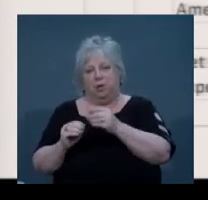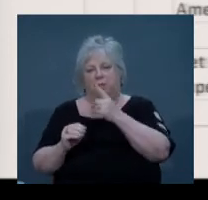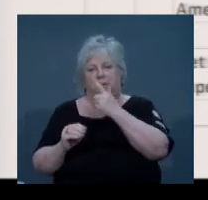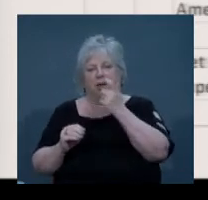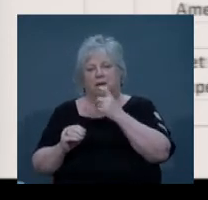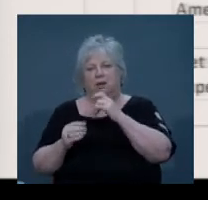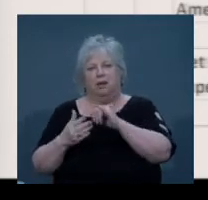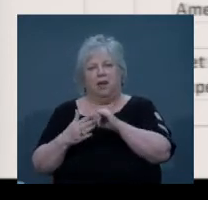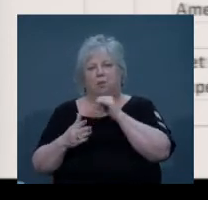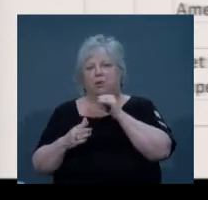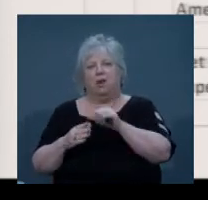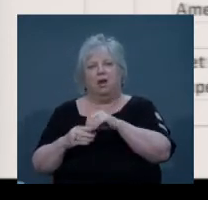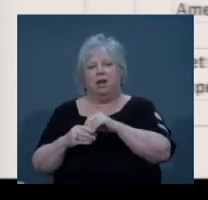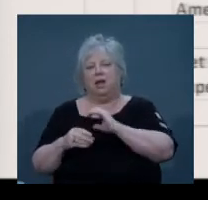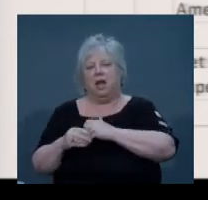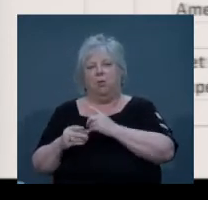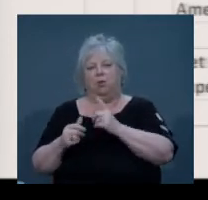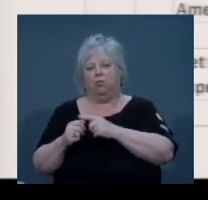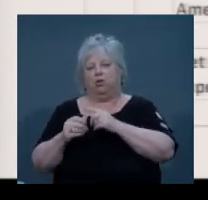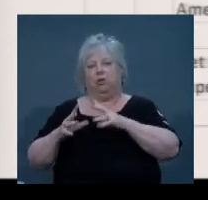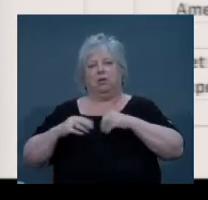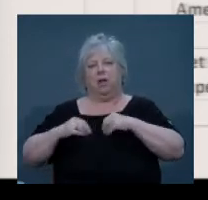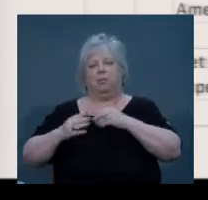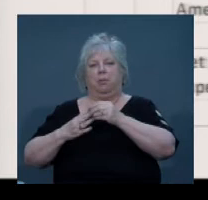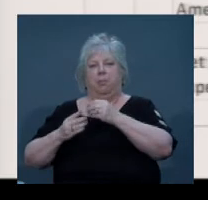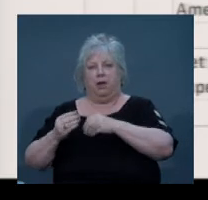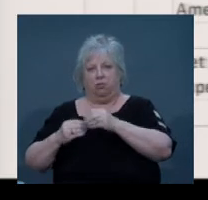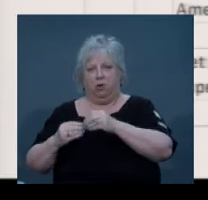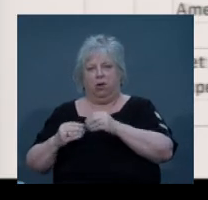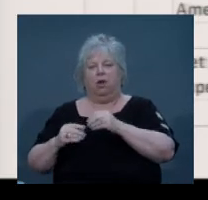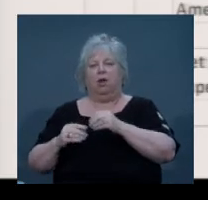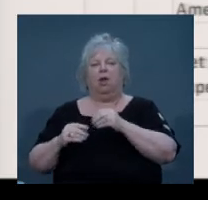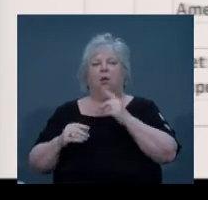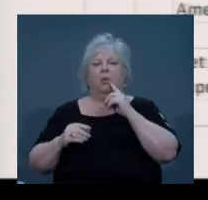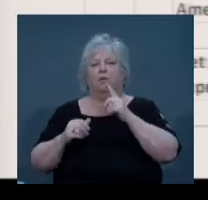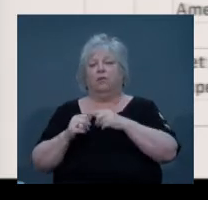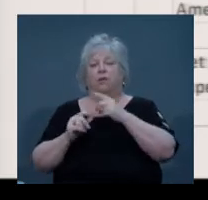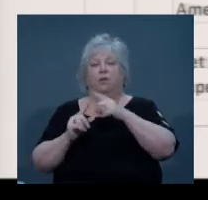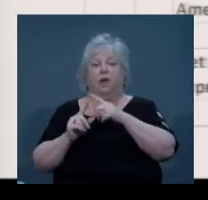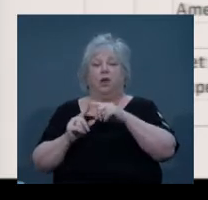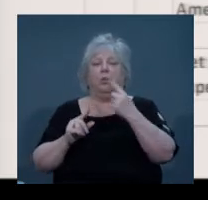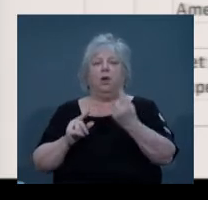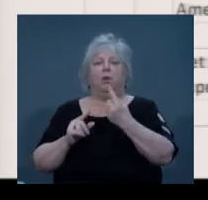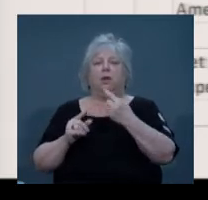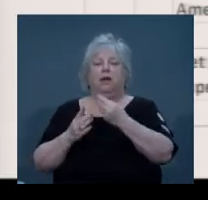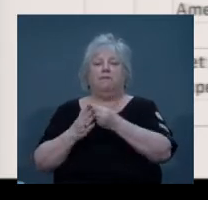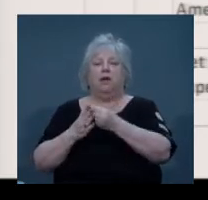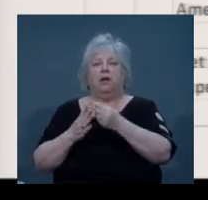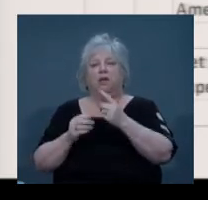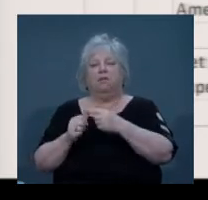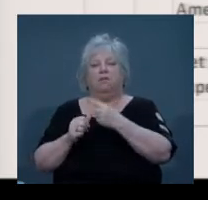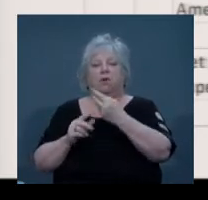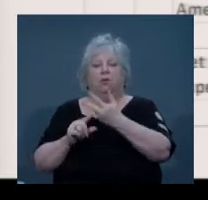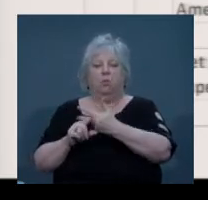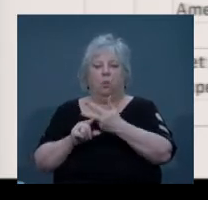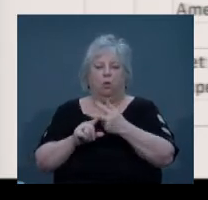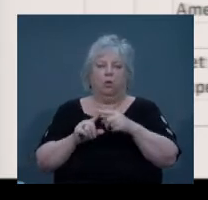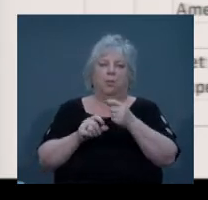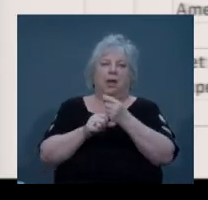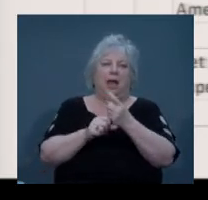it was not in our original adopted budget, when we originally adopted the budget for First Tee, we only funded the first quarter, but an annual funding would have